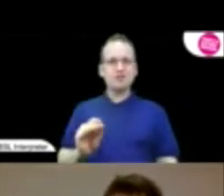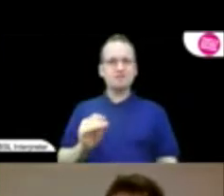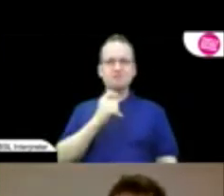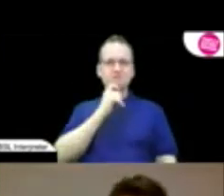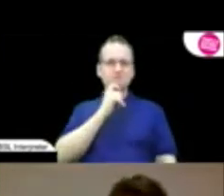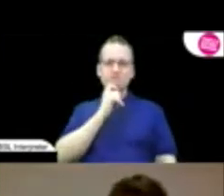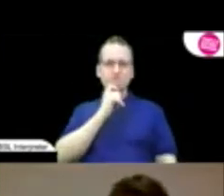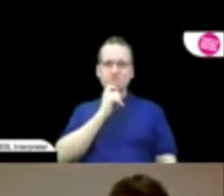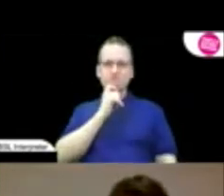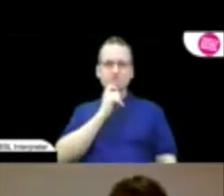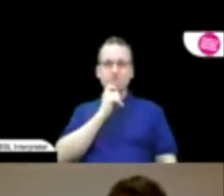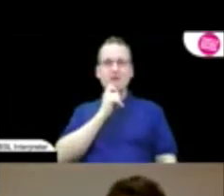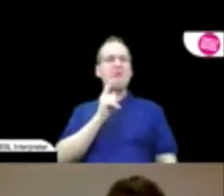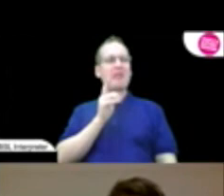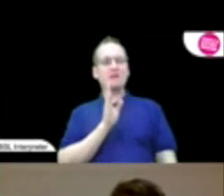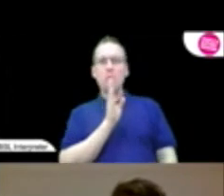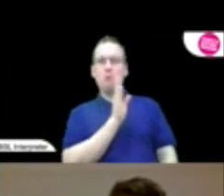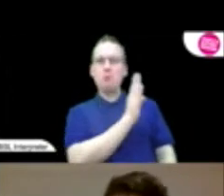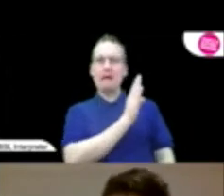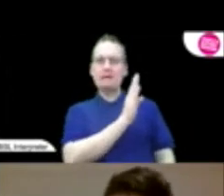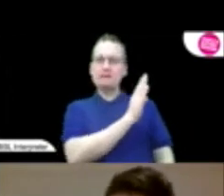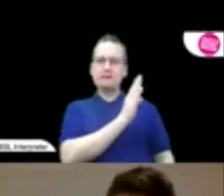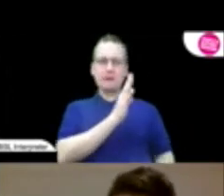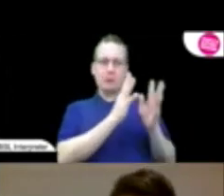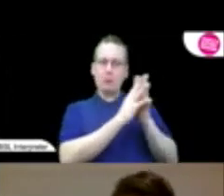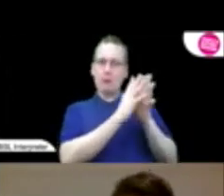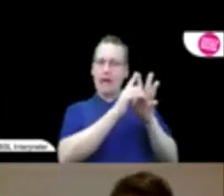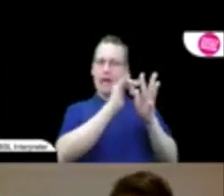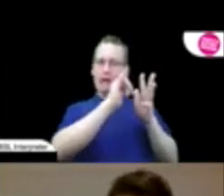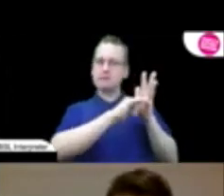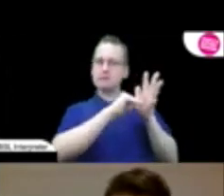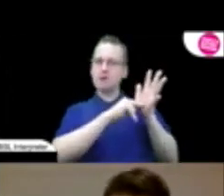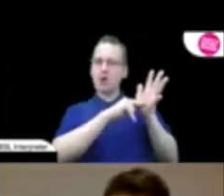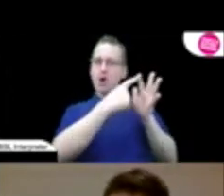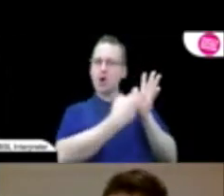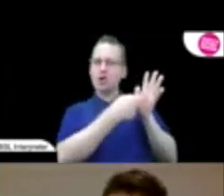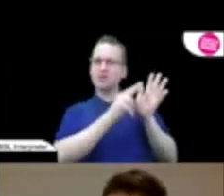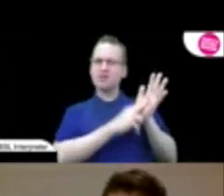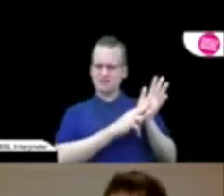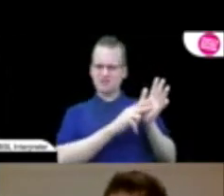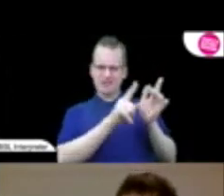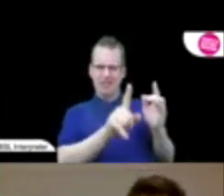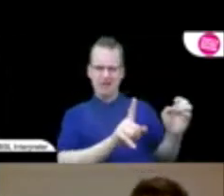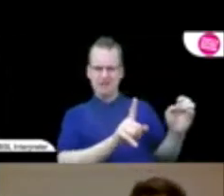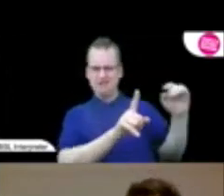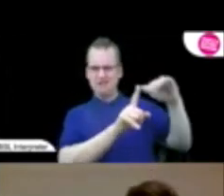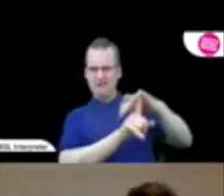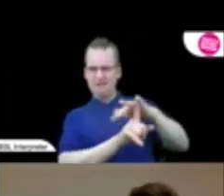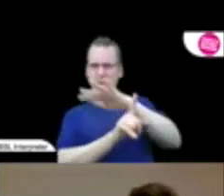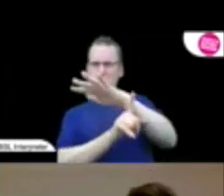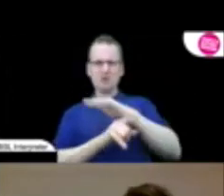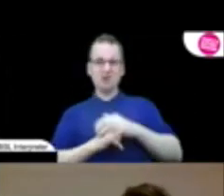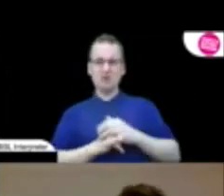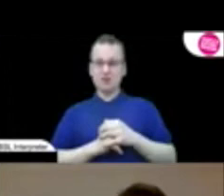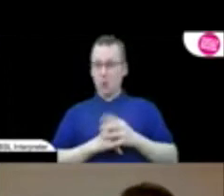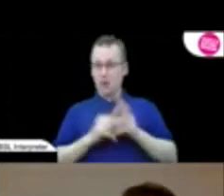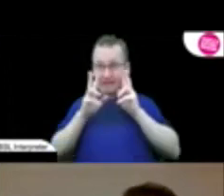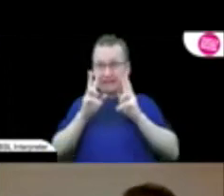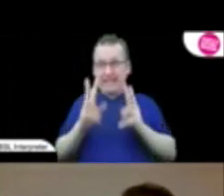as something Western and an unwelcome import from the West. So we can really see that